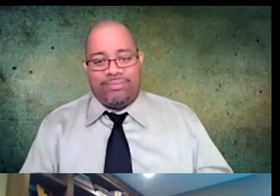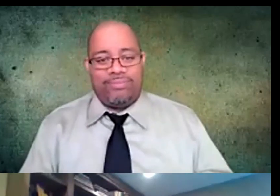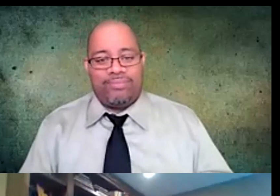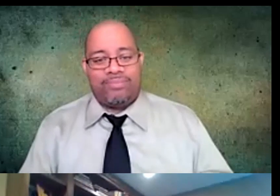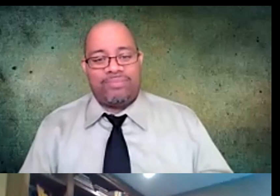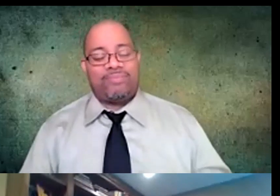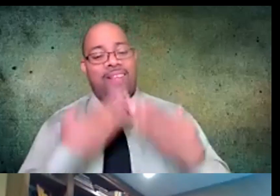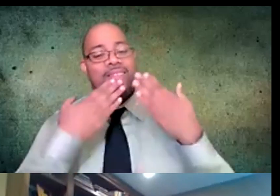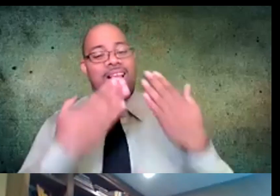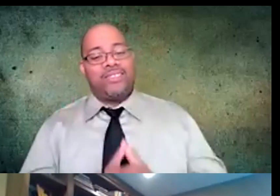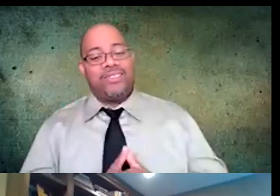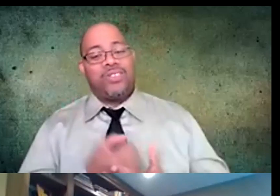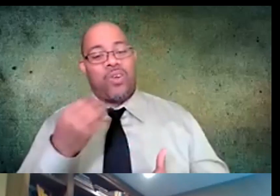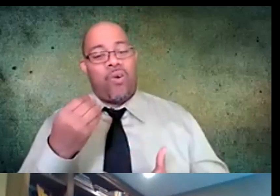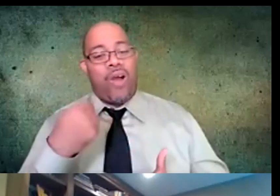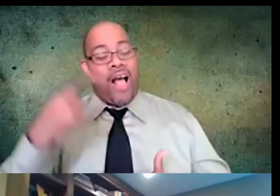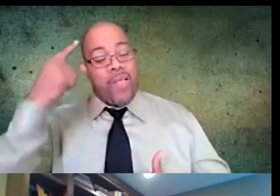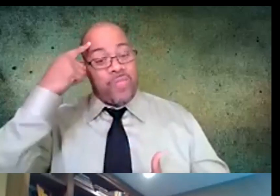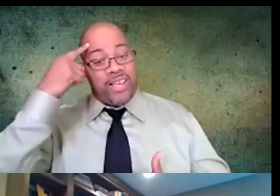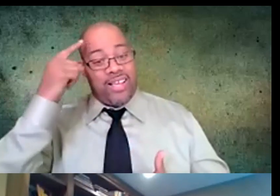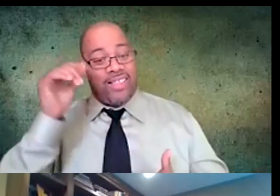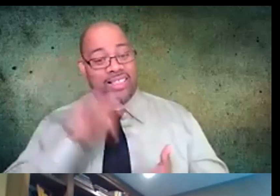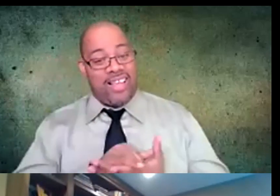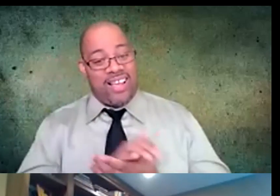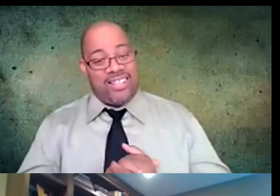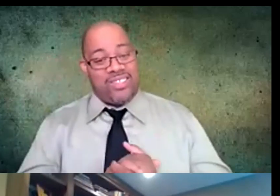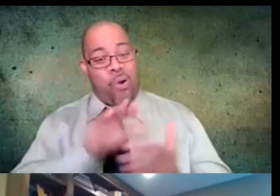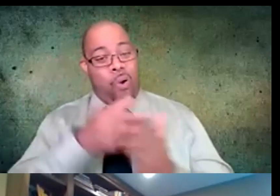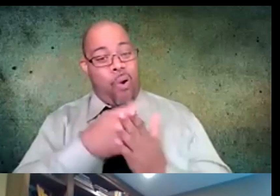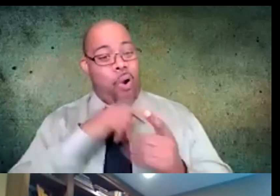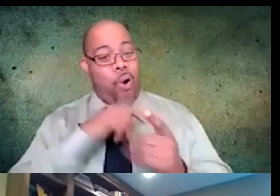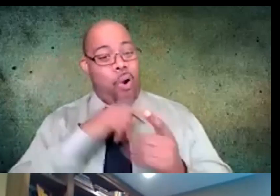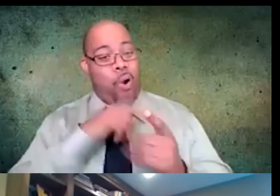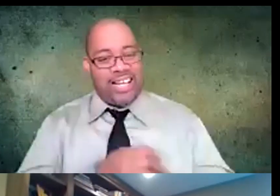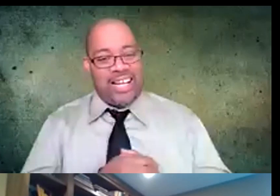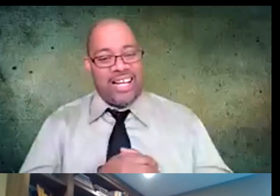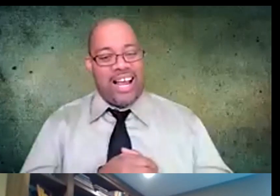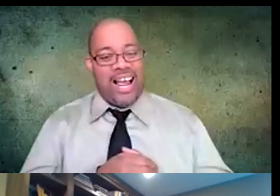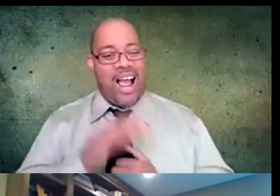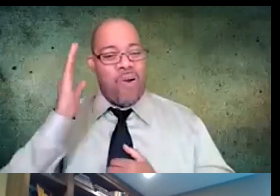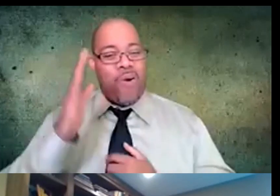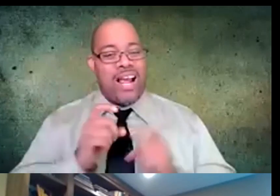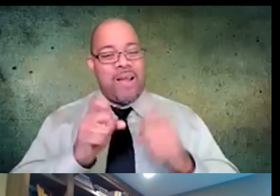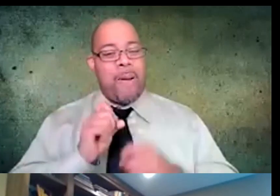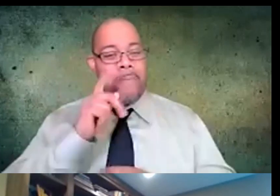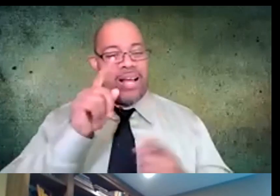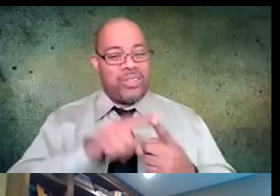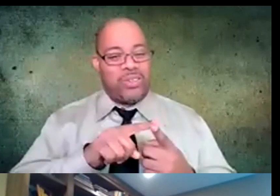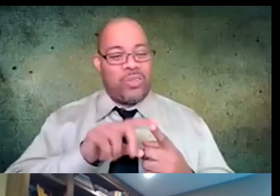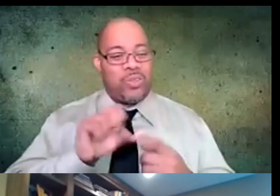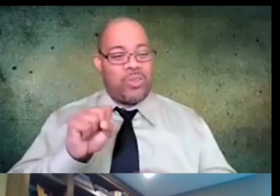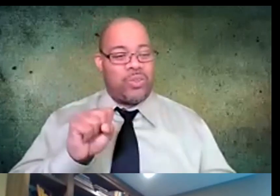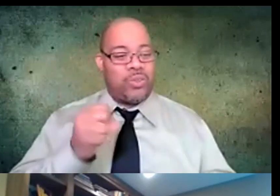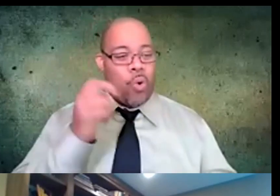Thank you. So I think that is all our questions for today. I will give it back to Sean and Isaac